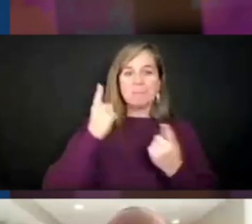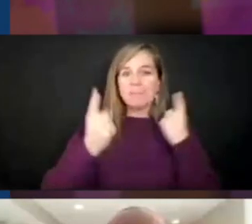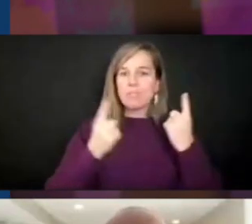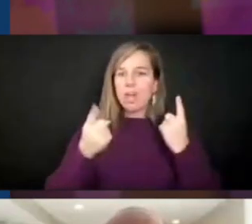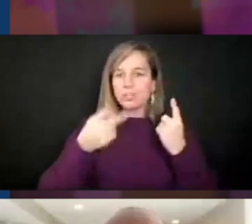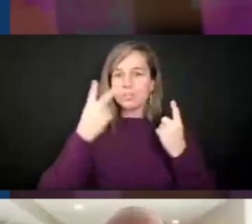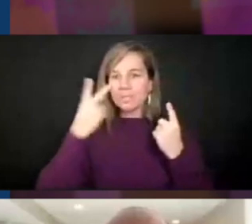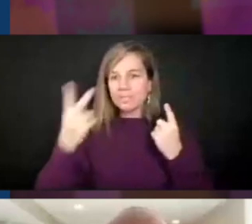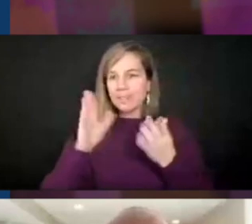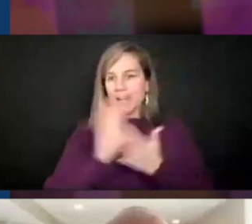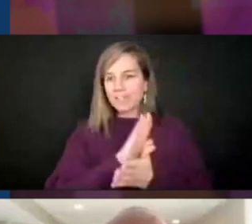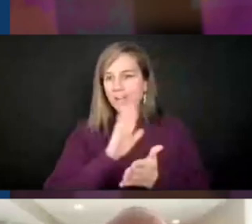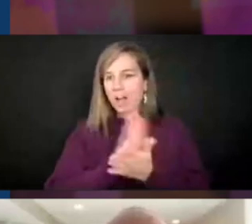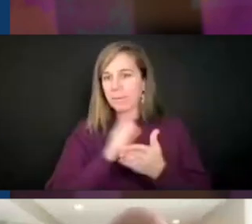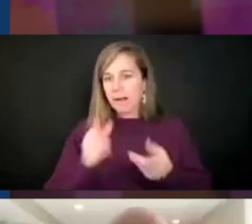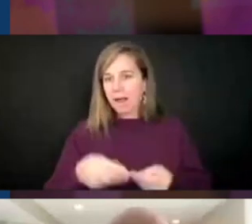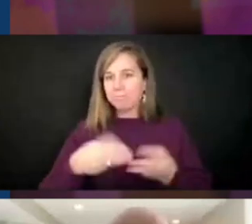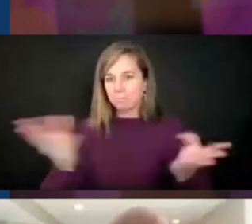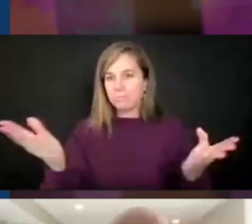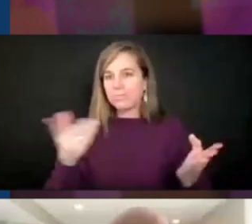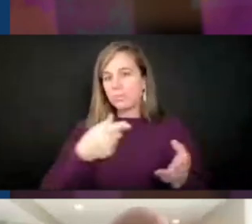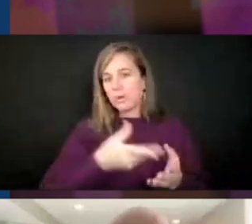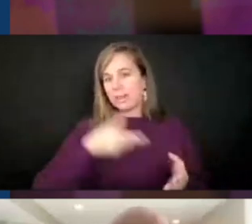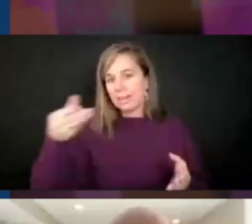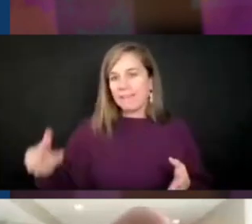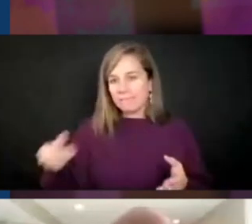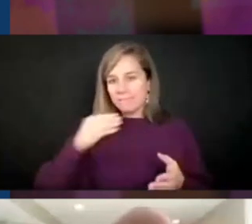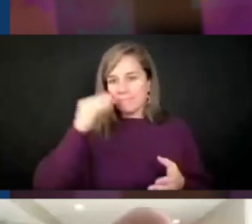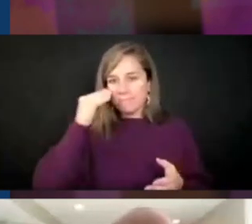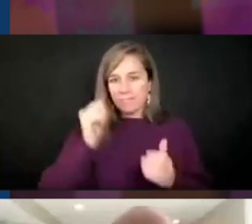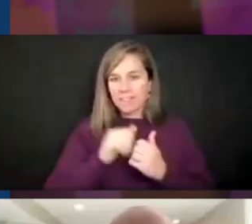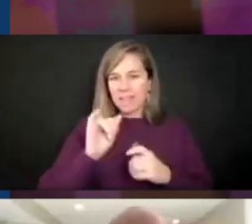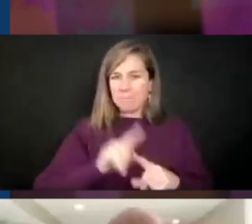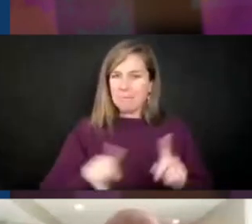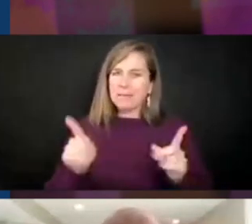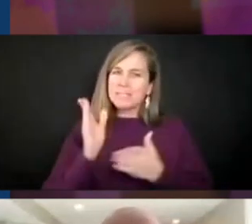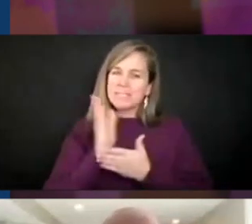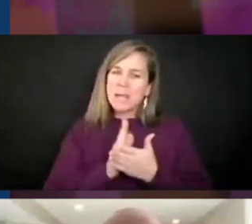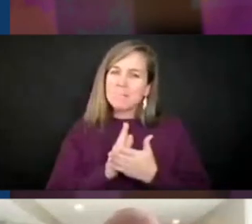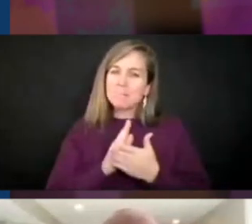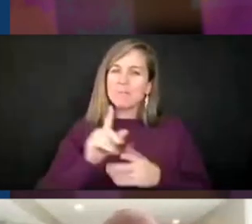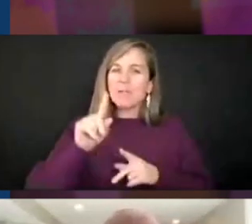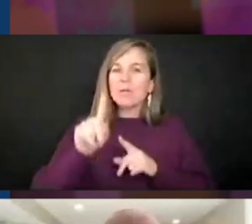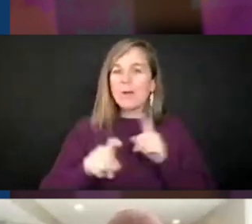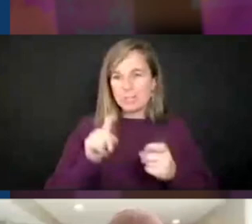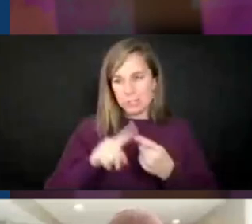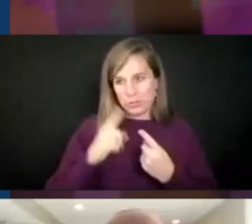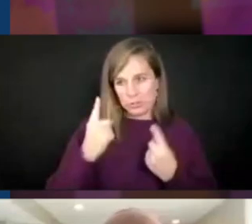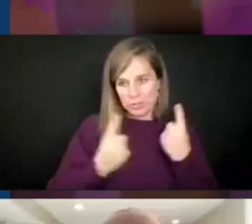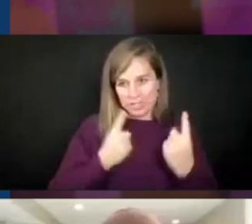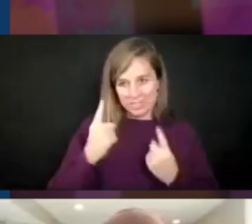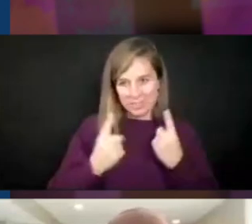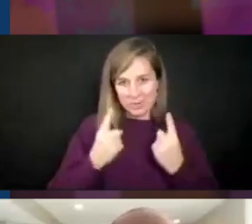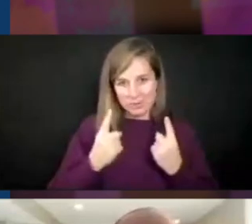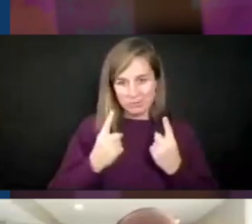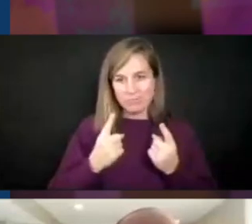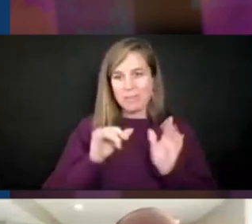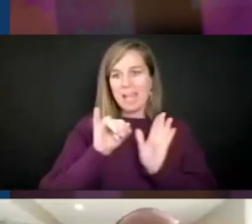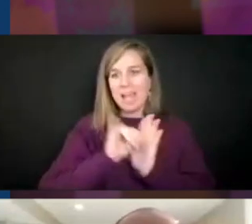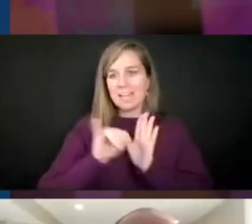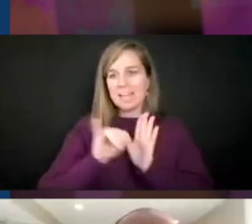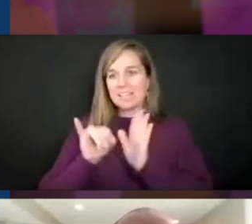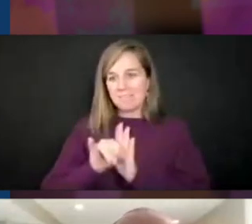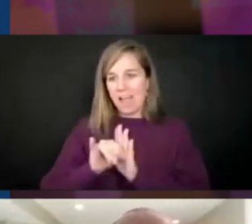really had a resource that they could leave with. But some questions to consider in identifying cultural